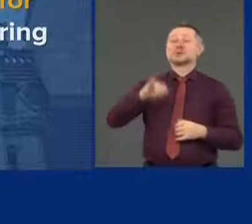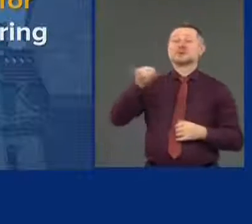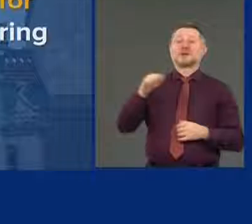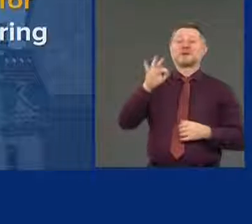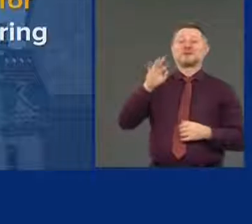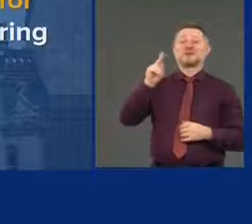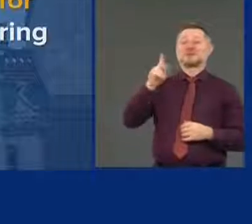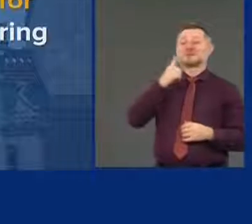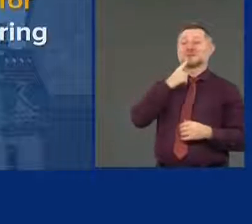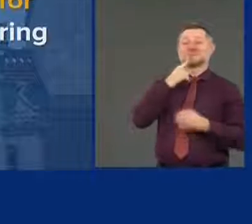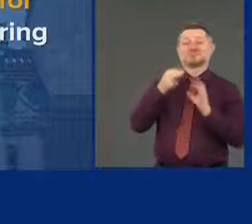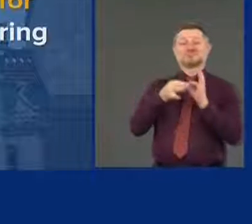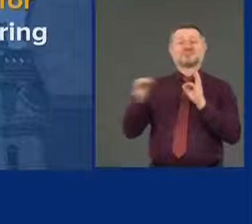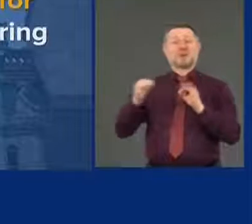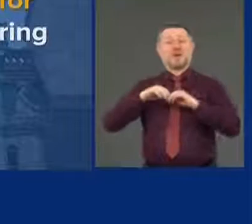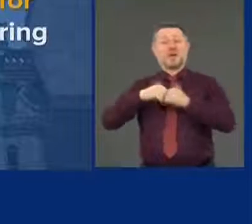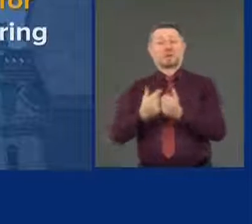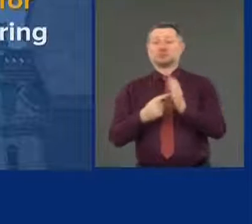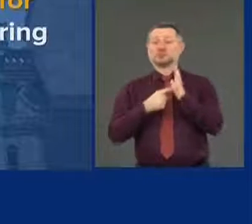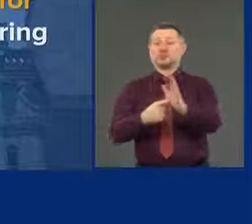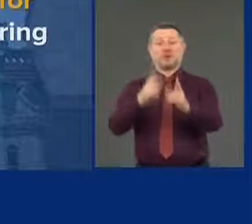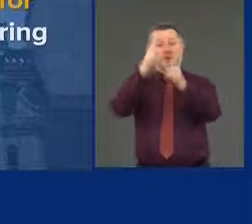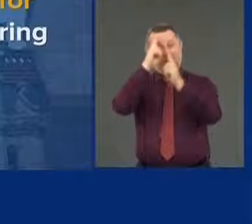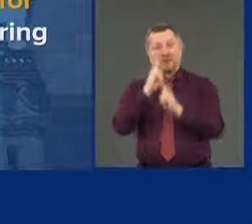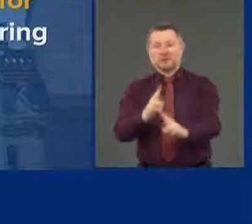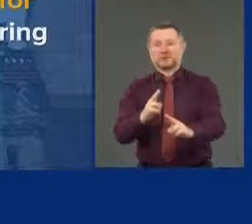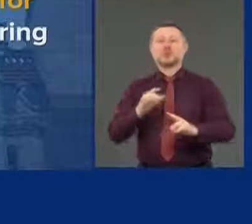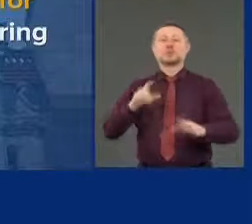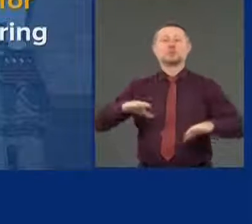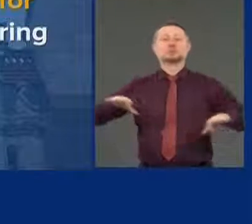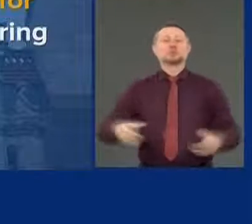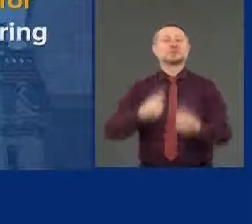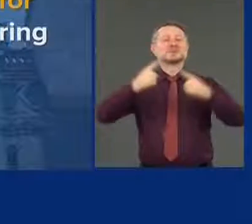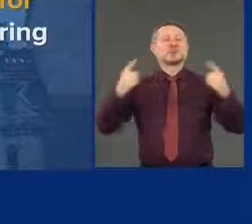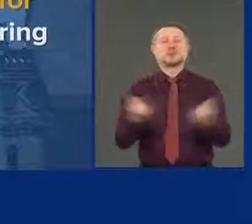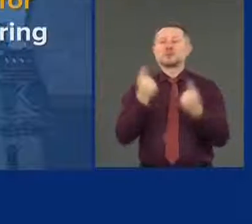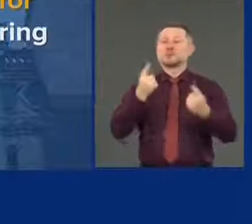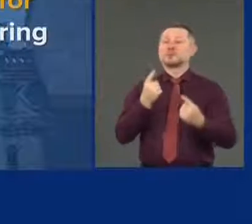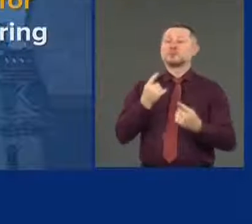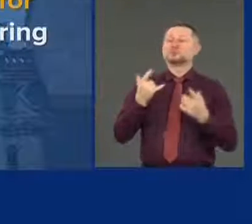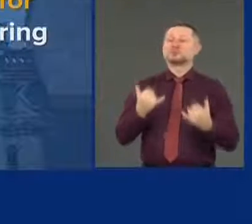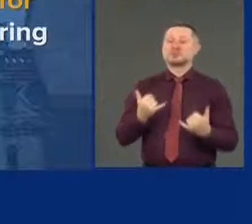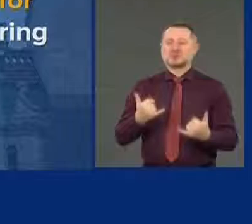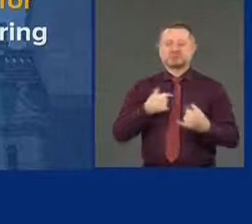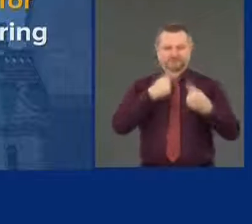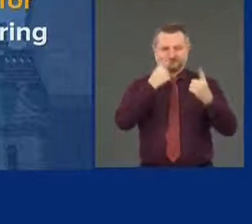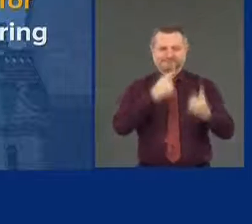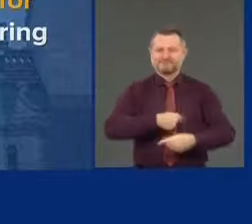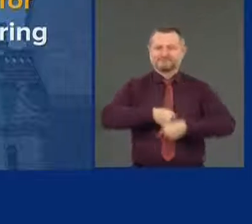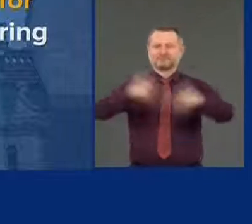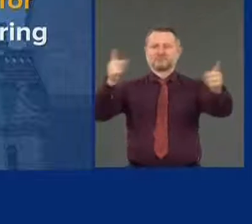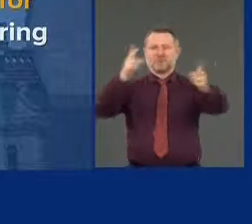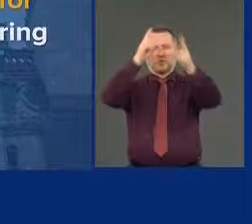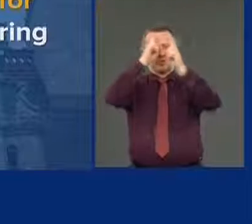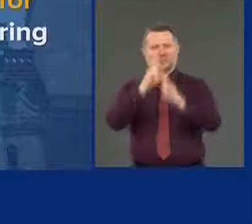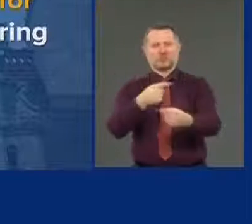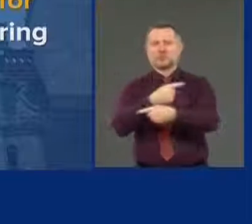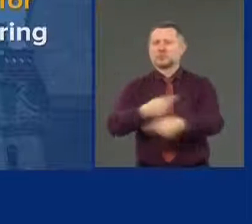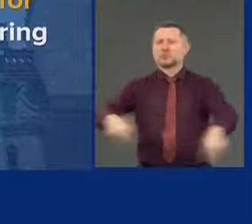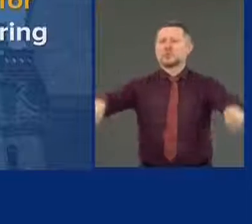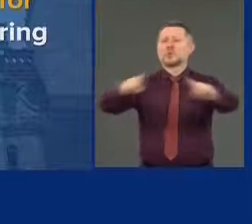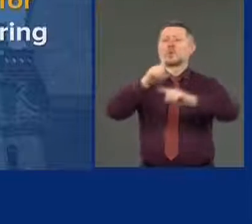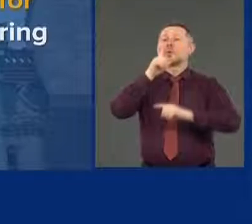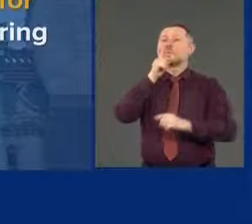with your actions. And today, we're saying we honor that service, and we're going to make sure